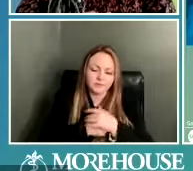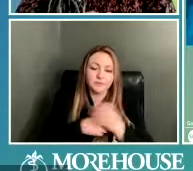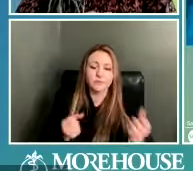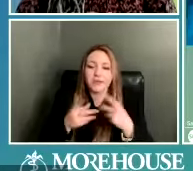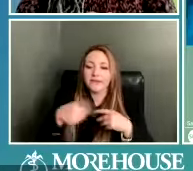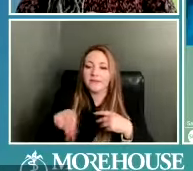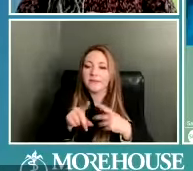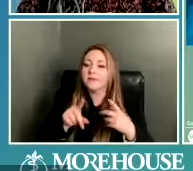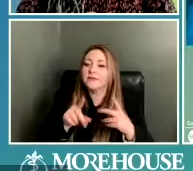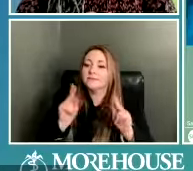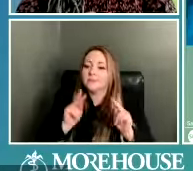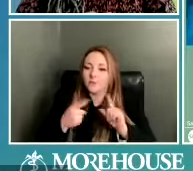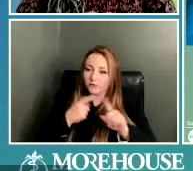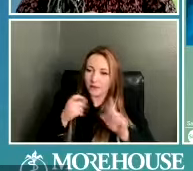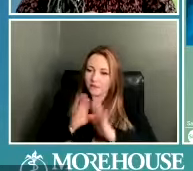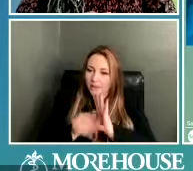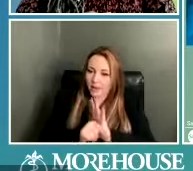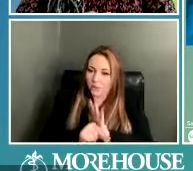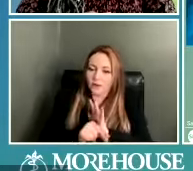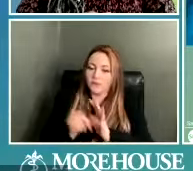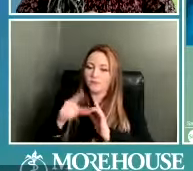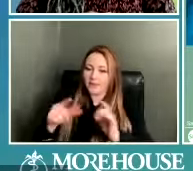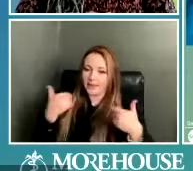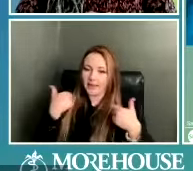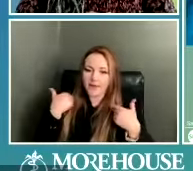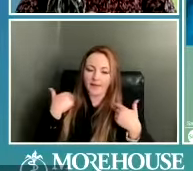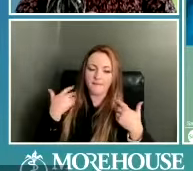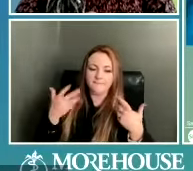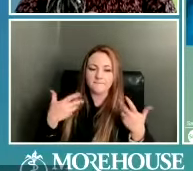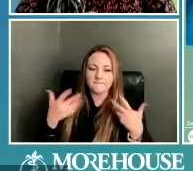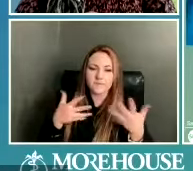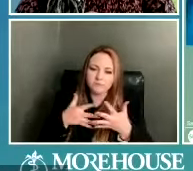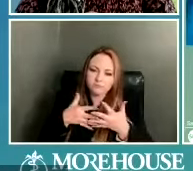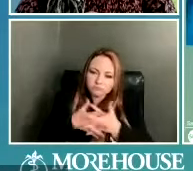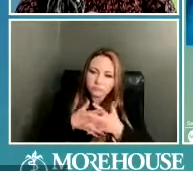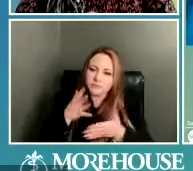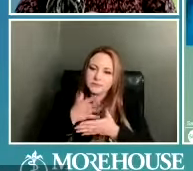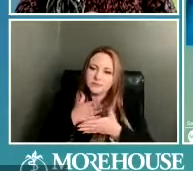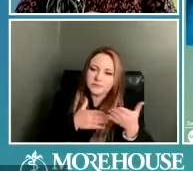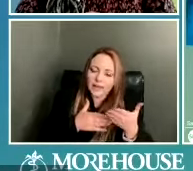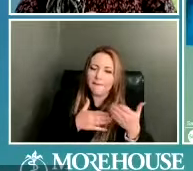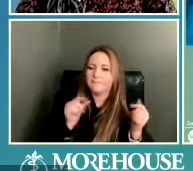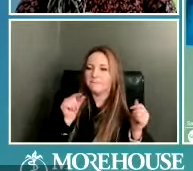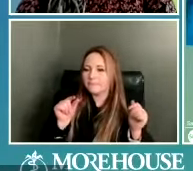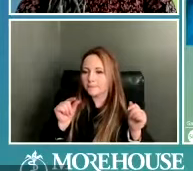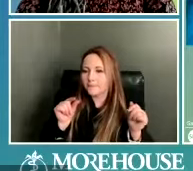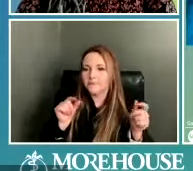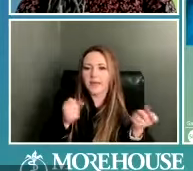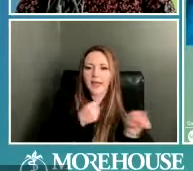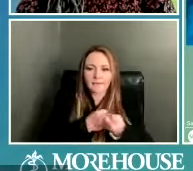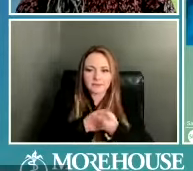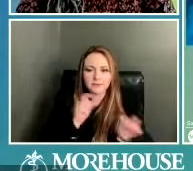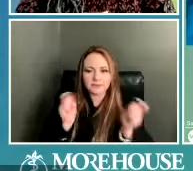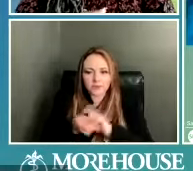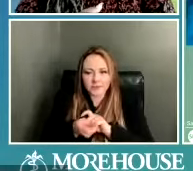a background where they have instituted some very minute advocacy changes